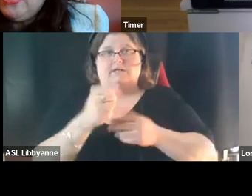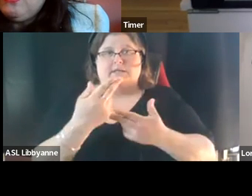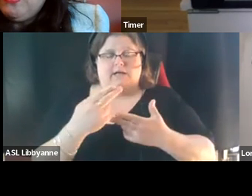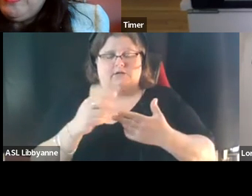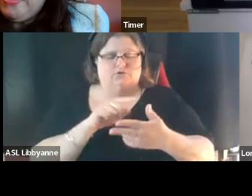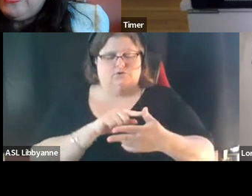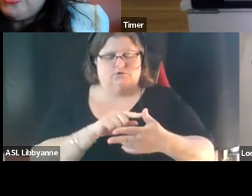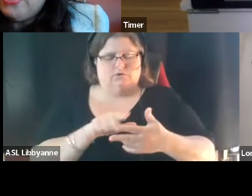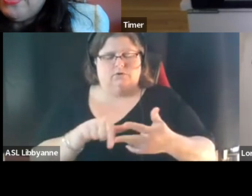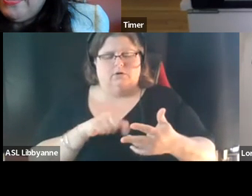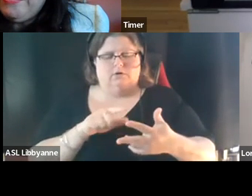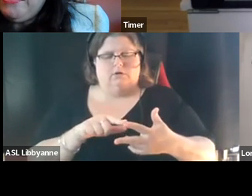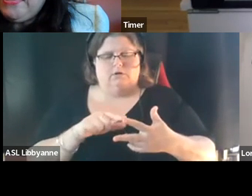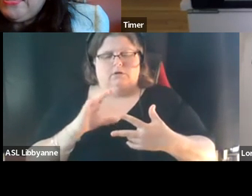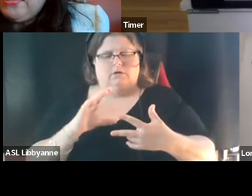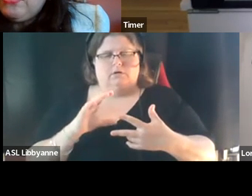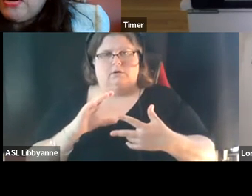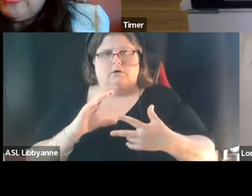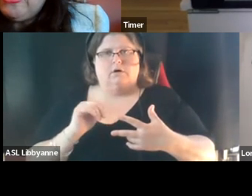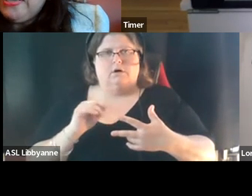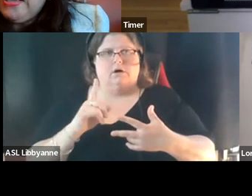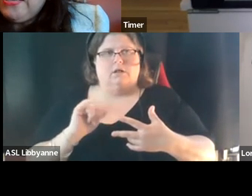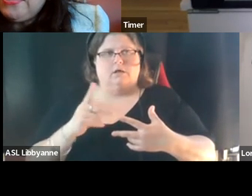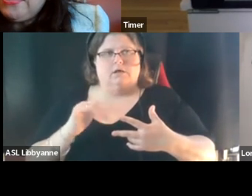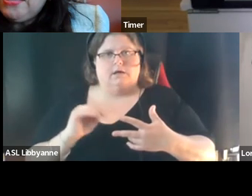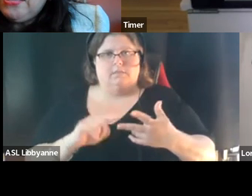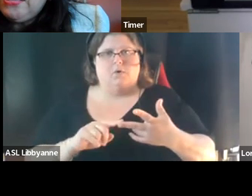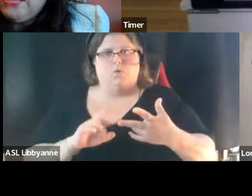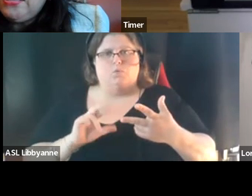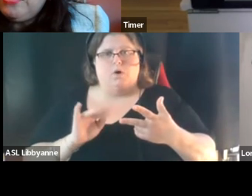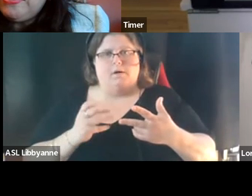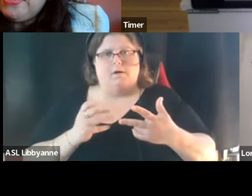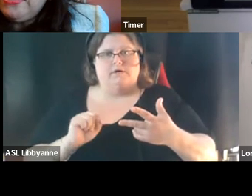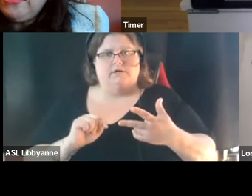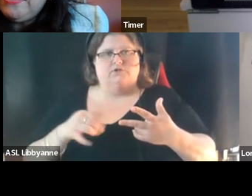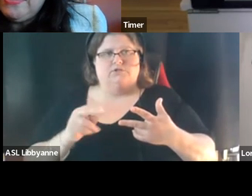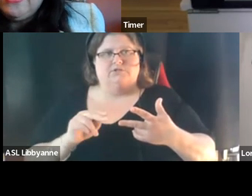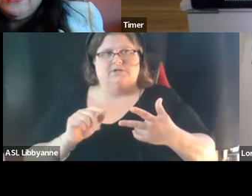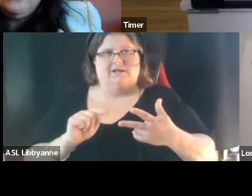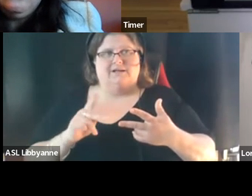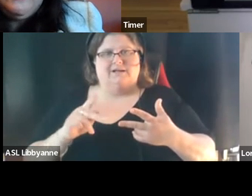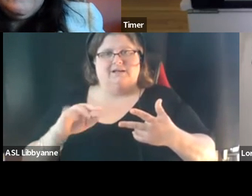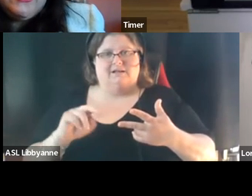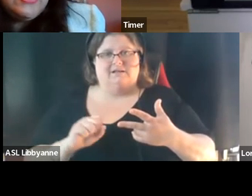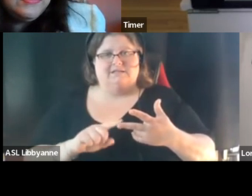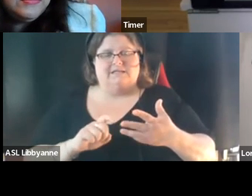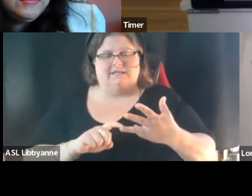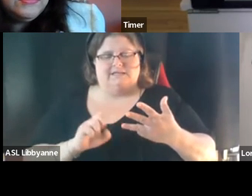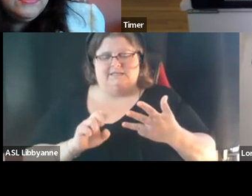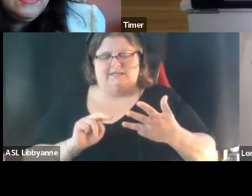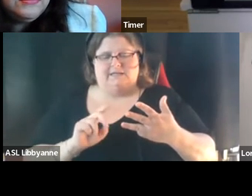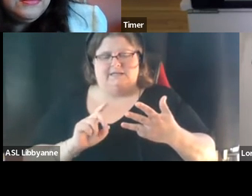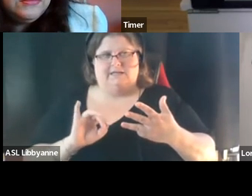speakers will be Charlie Kim, Robert Jenkins, Edith Bazil, and Lou Finfer.